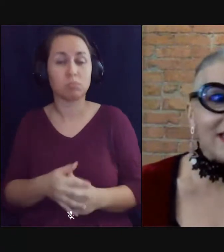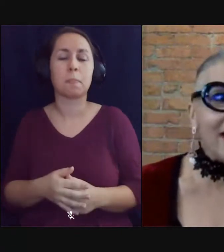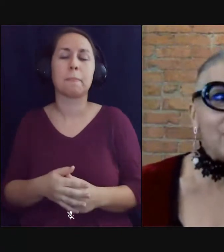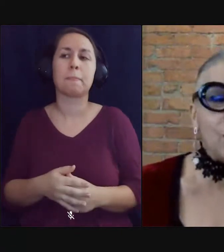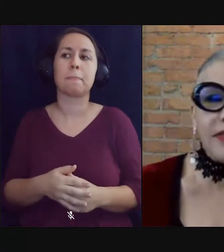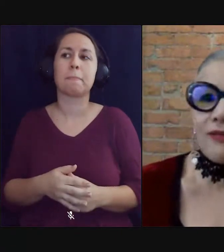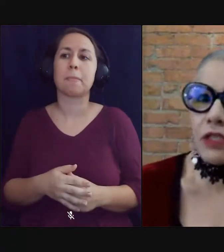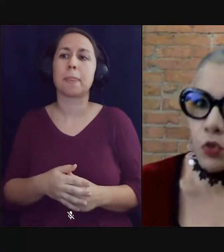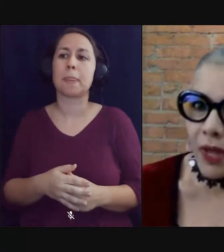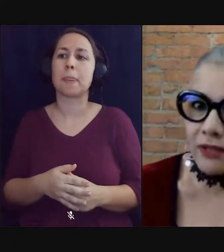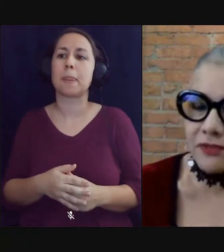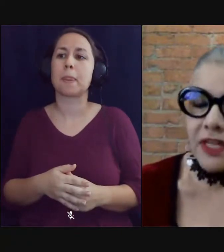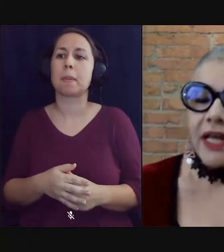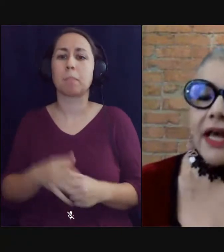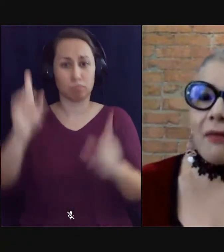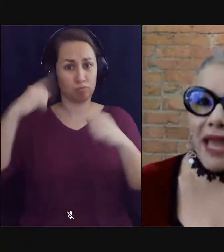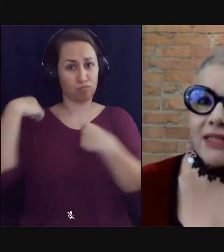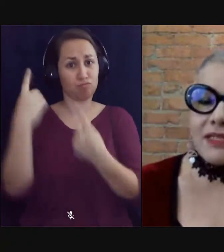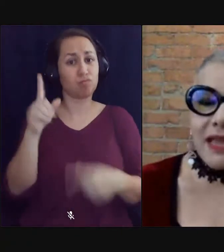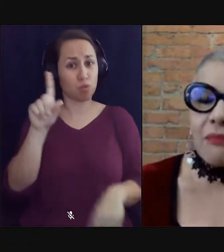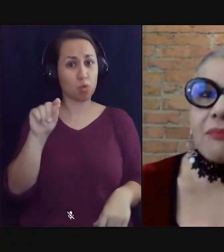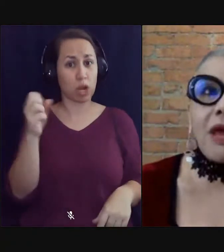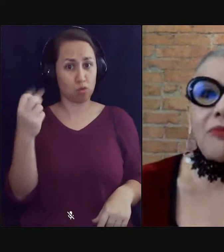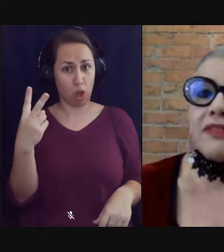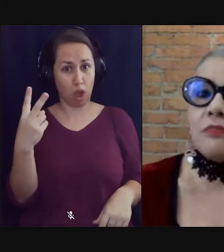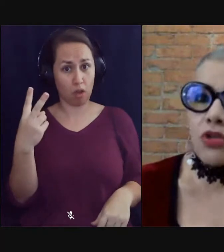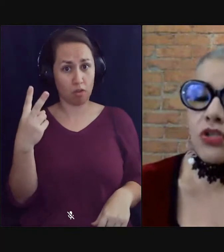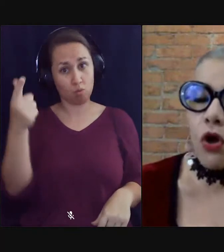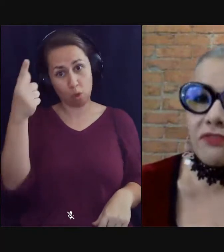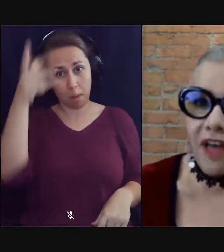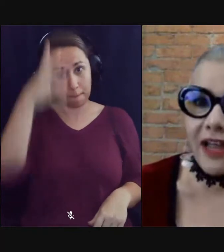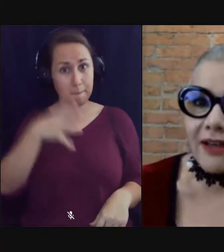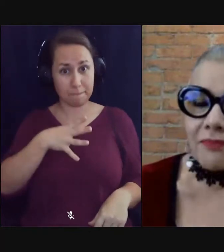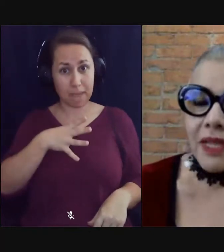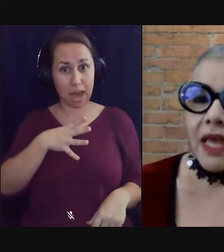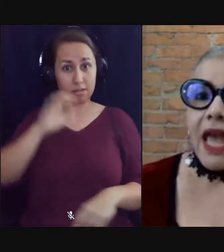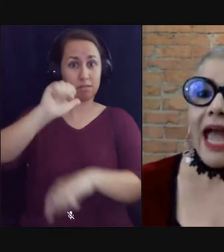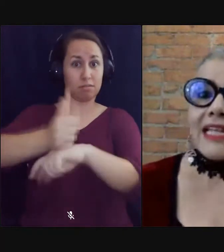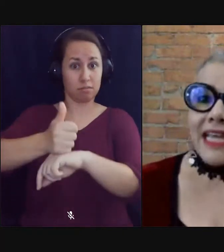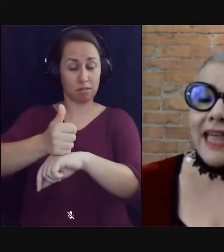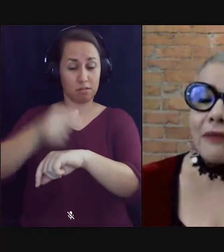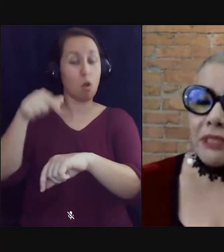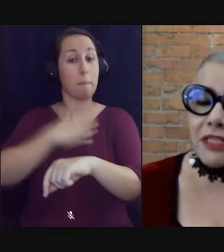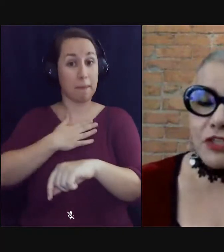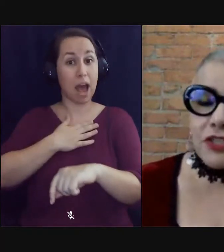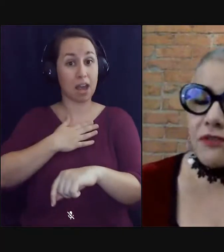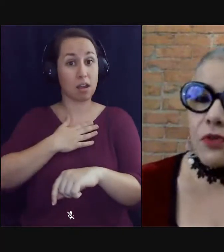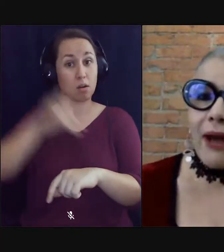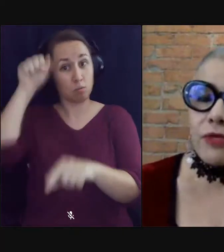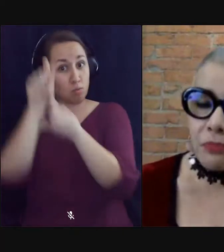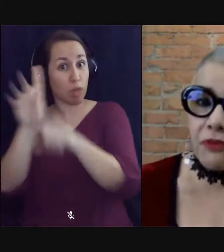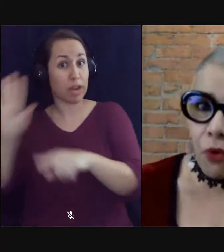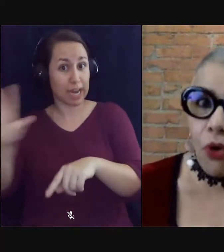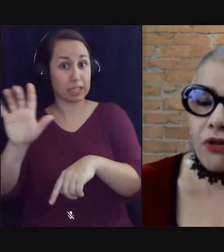that in 2012, a man set my brother's mosque on fire. And in that building, just a